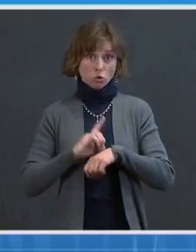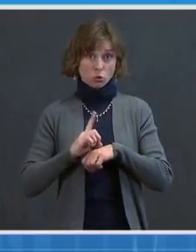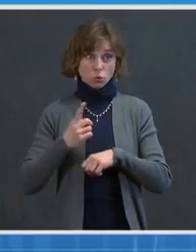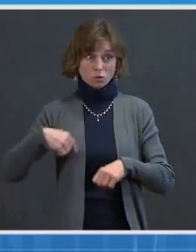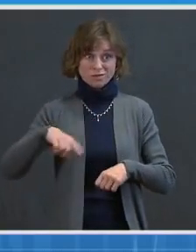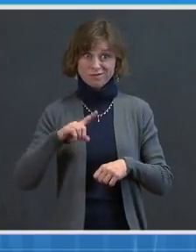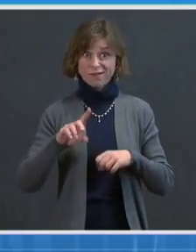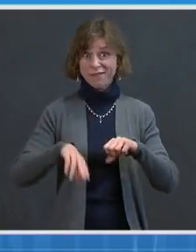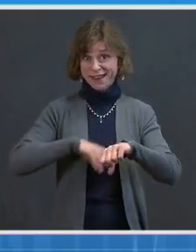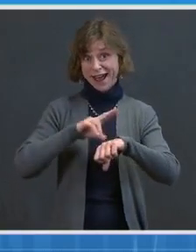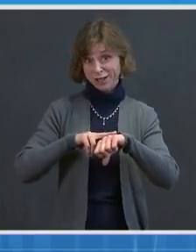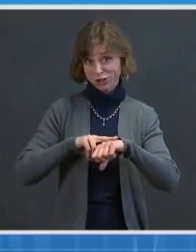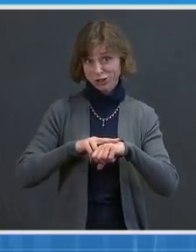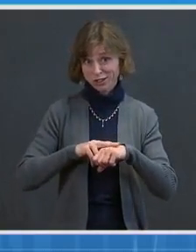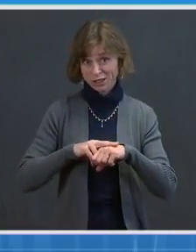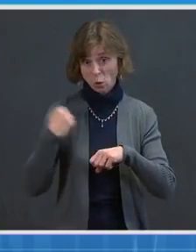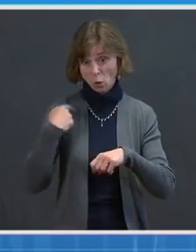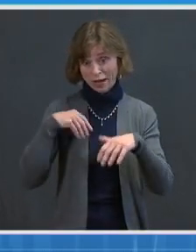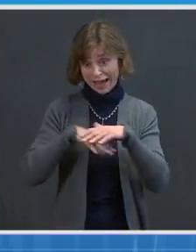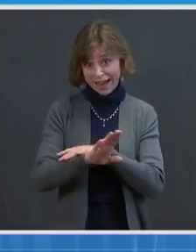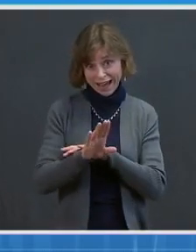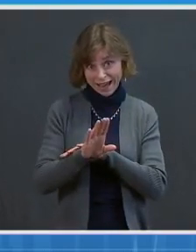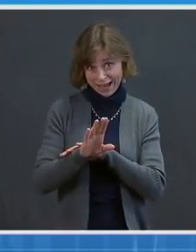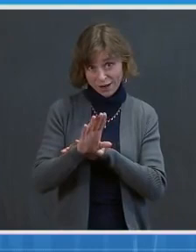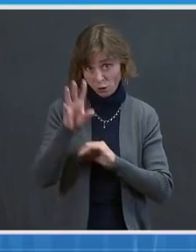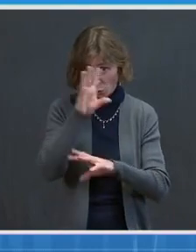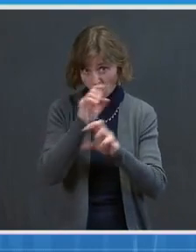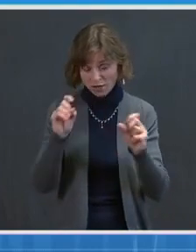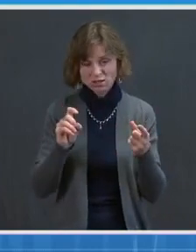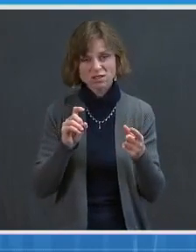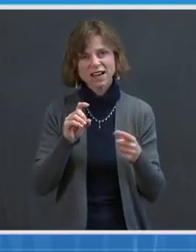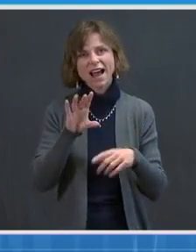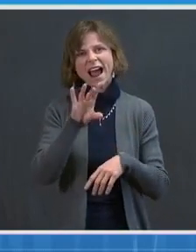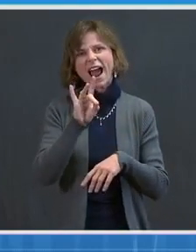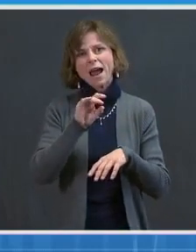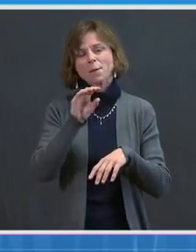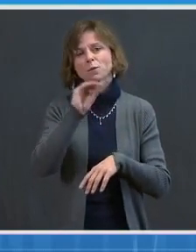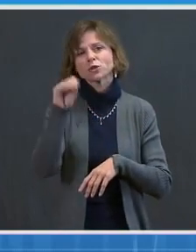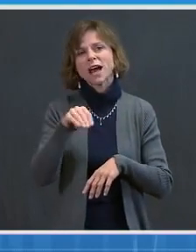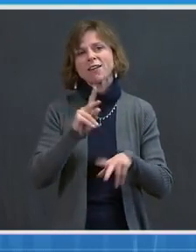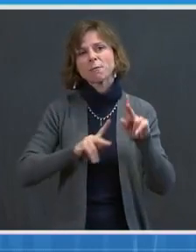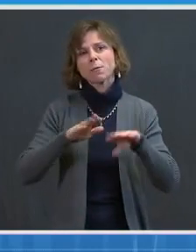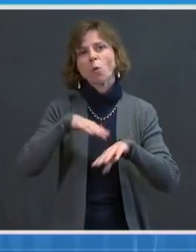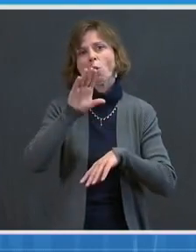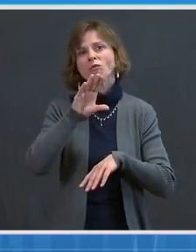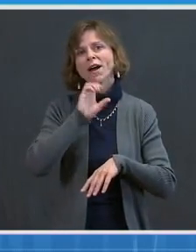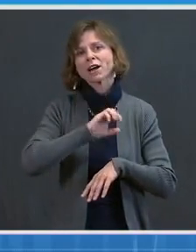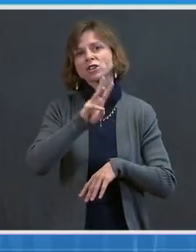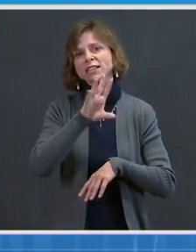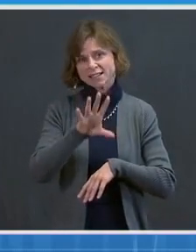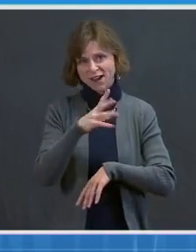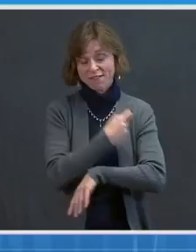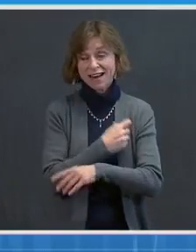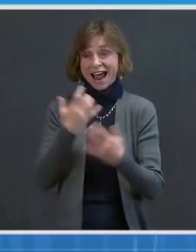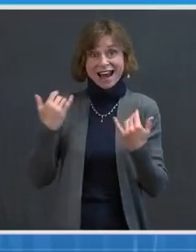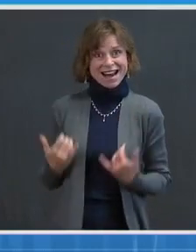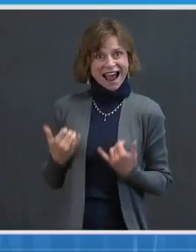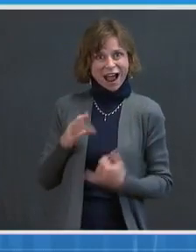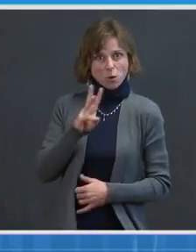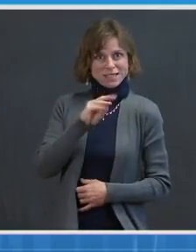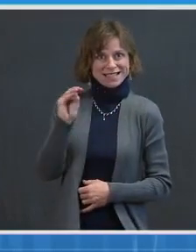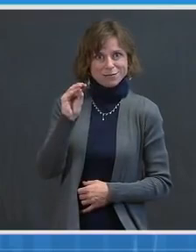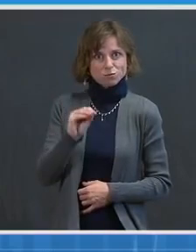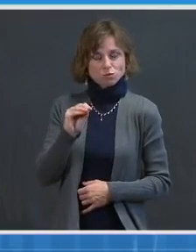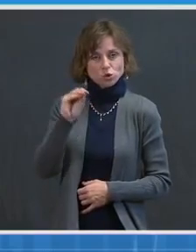office, 8% of people over 65 were vaccinated. Today, 60% are vaccinated.